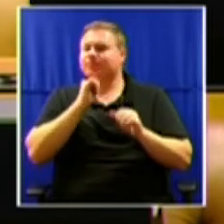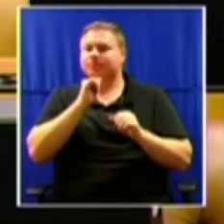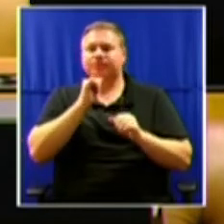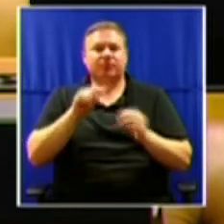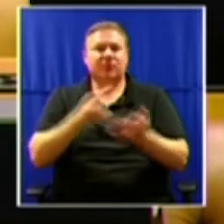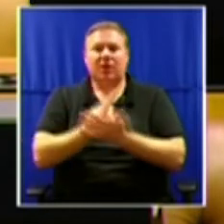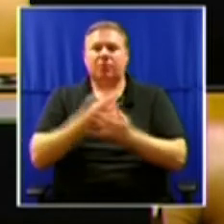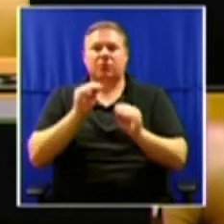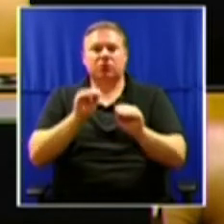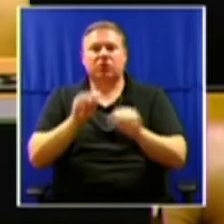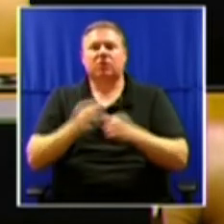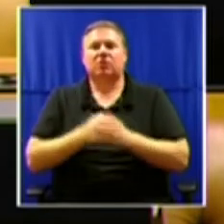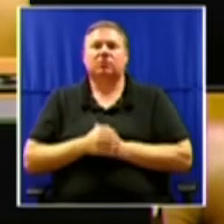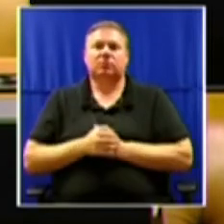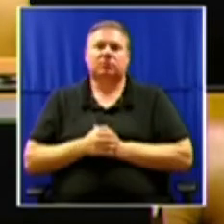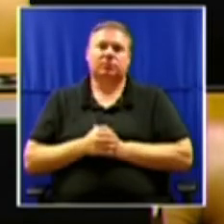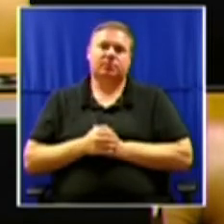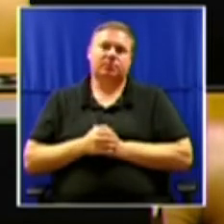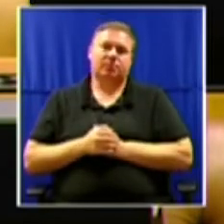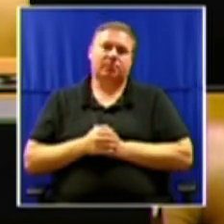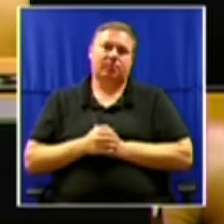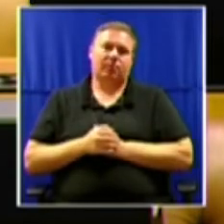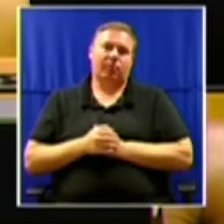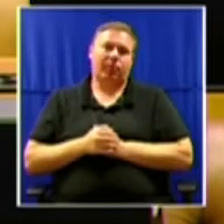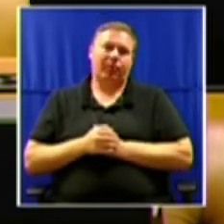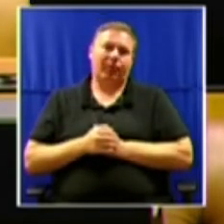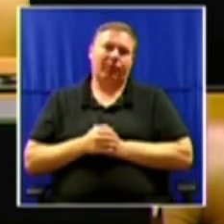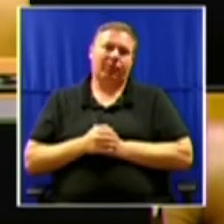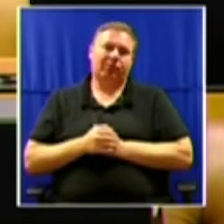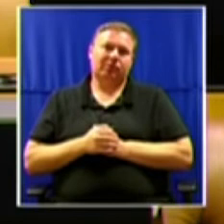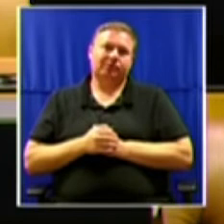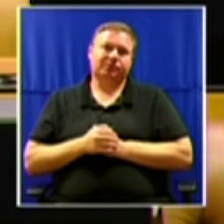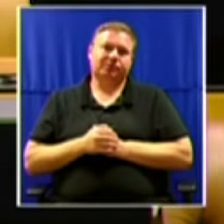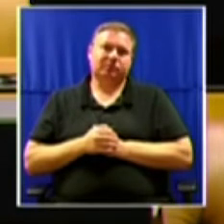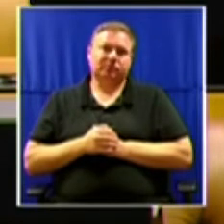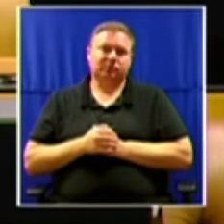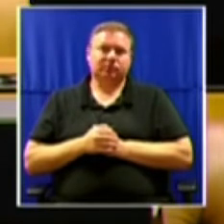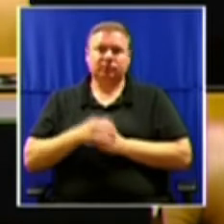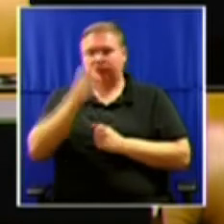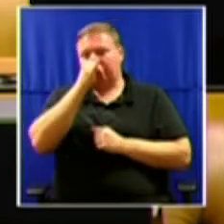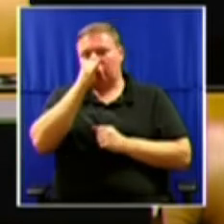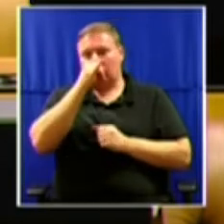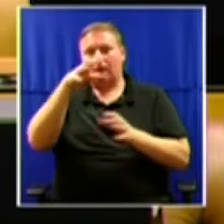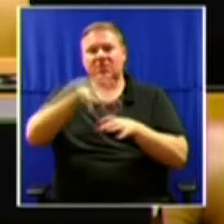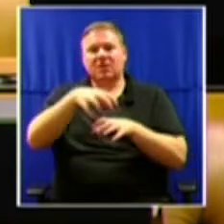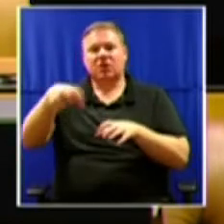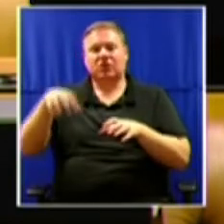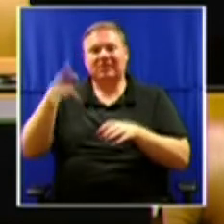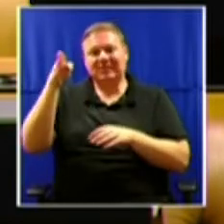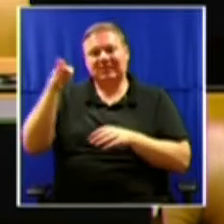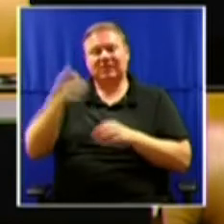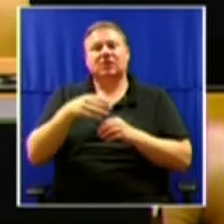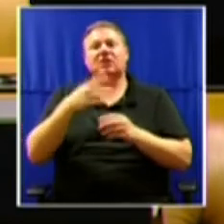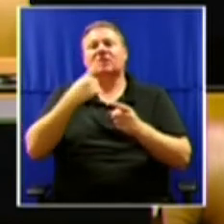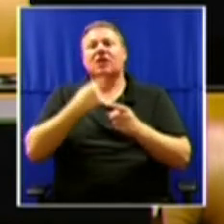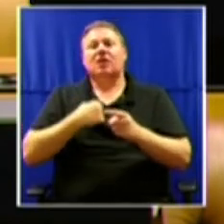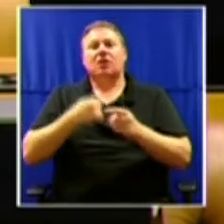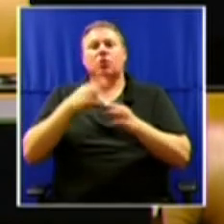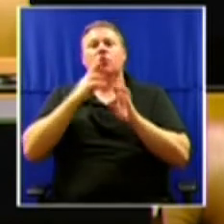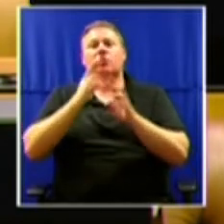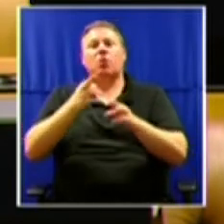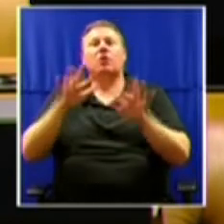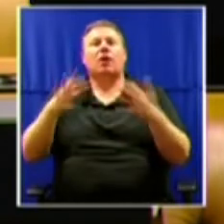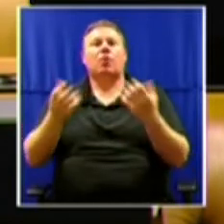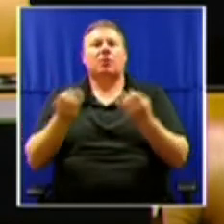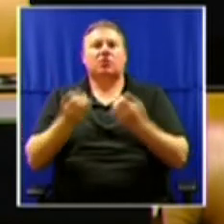weight of the crime in that particular station tells us how much we must respond. But as I've